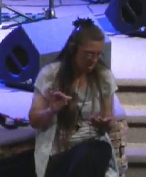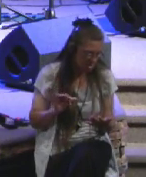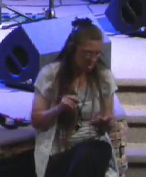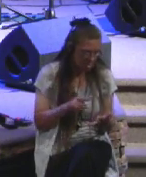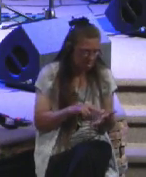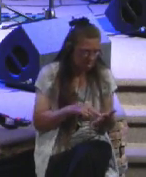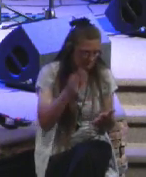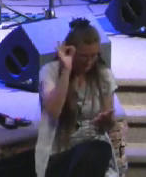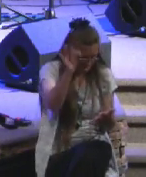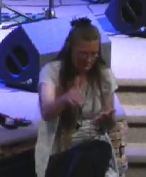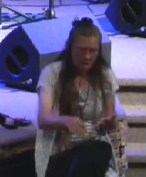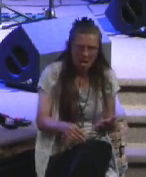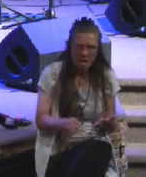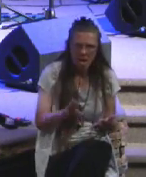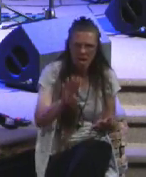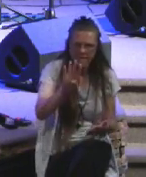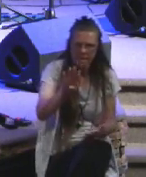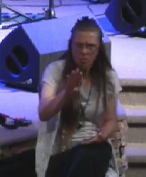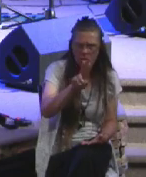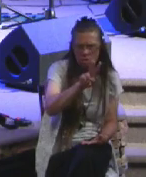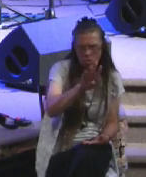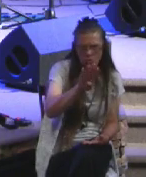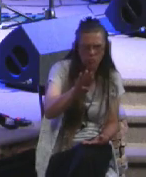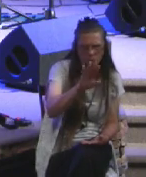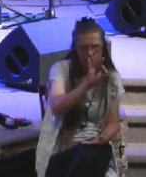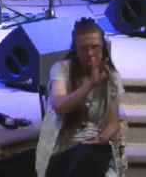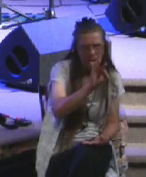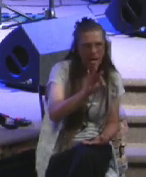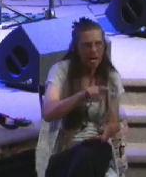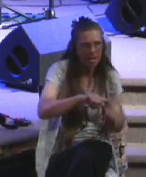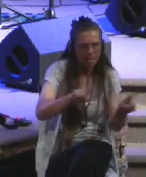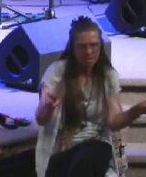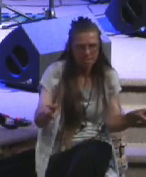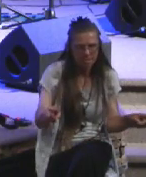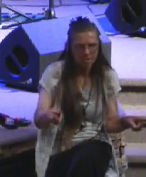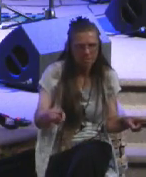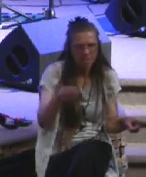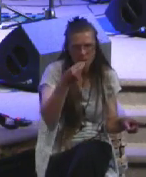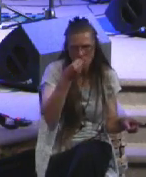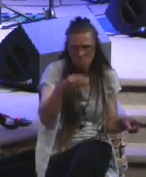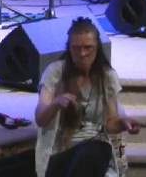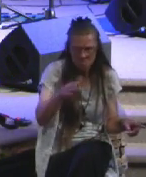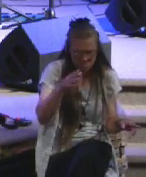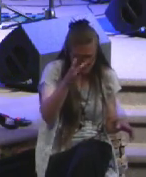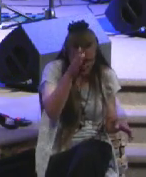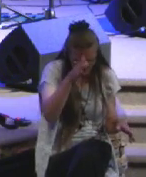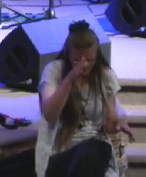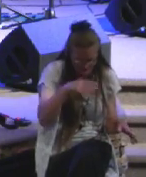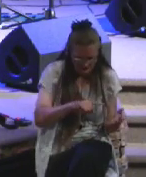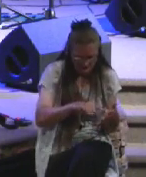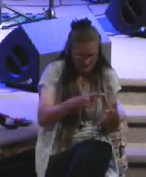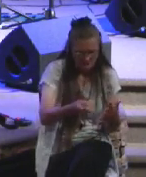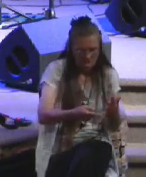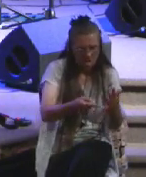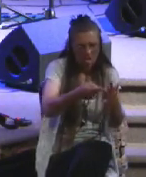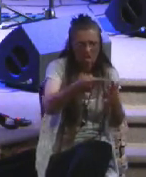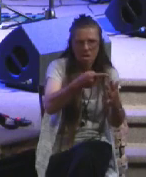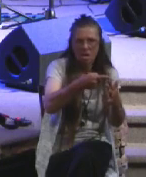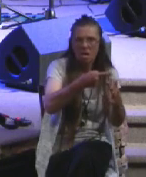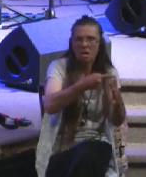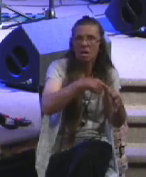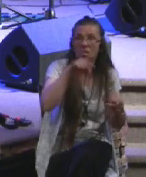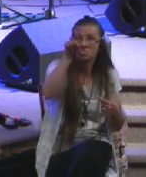could trace 40-something, 42, 49 different criminals, actually trace their lineage back to this one